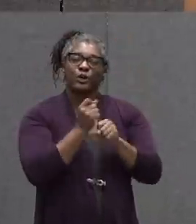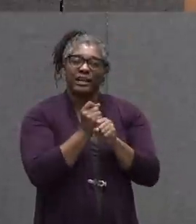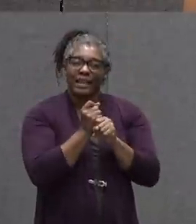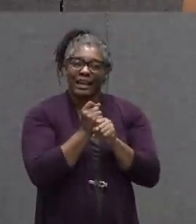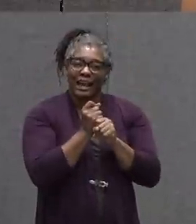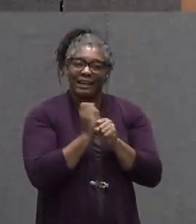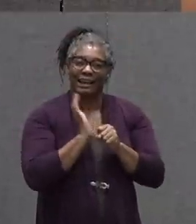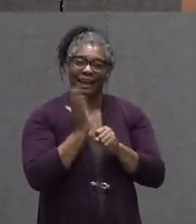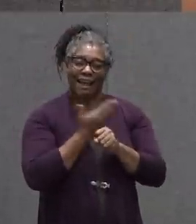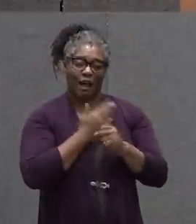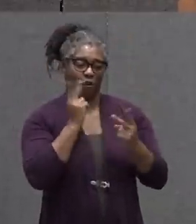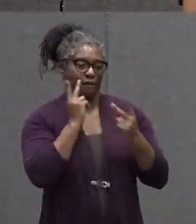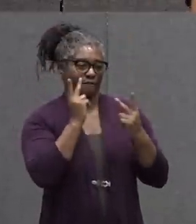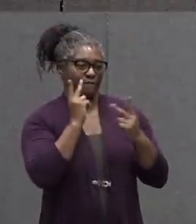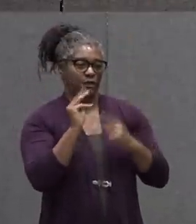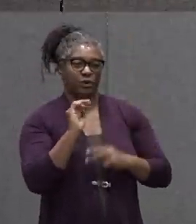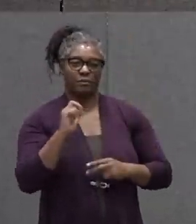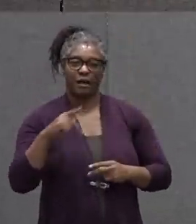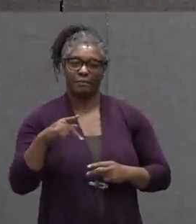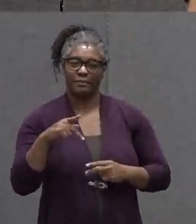just like the little girl did.